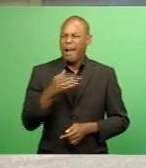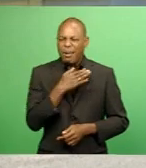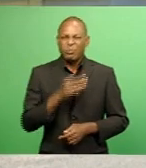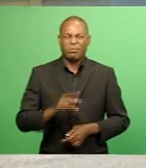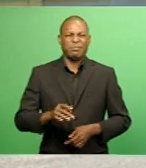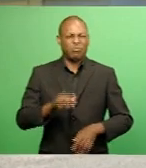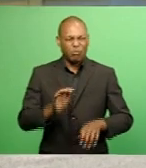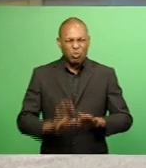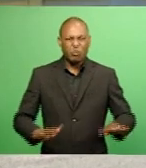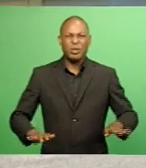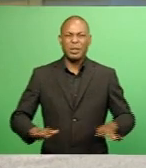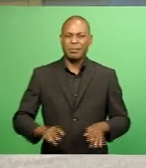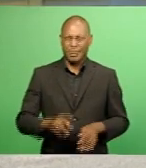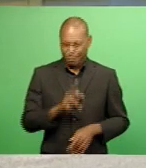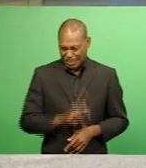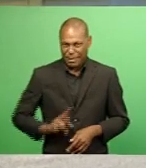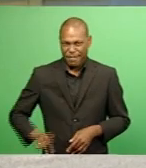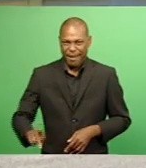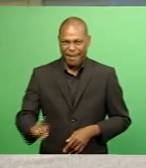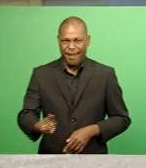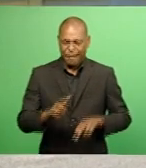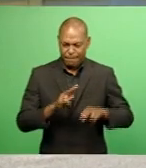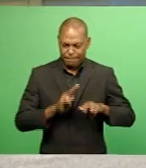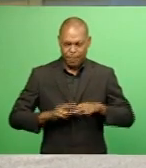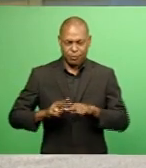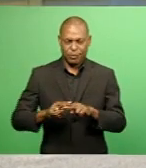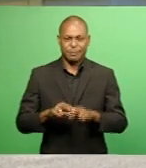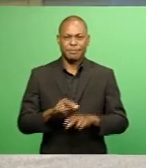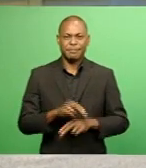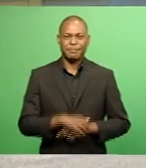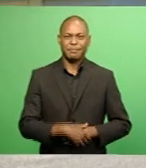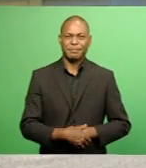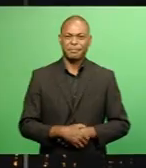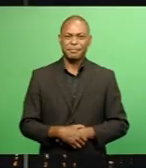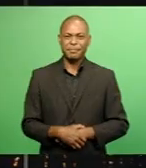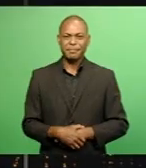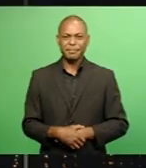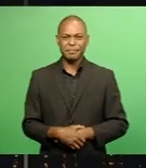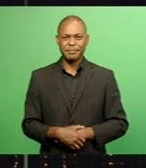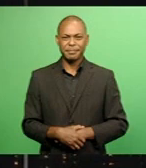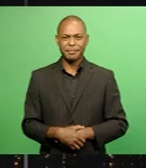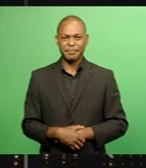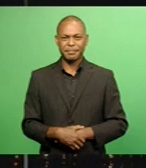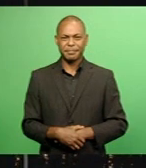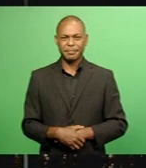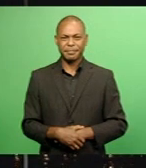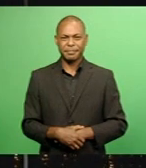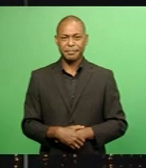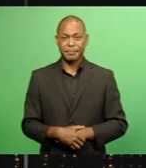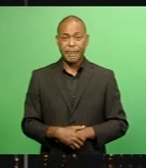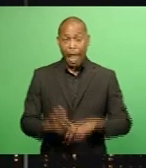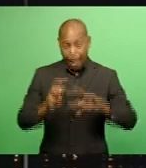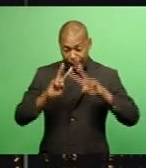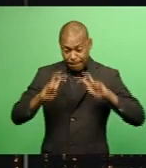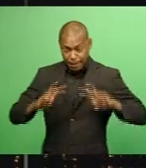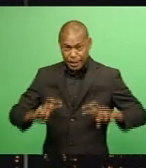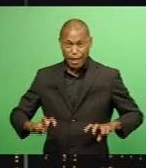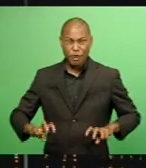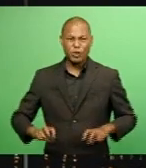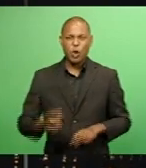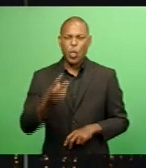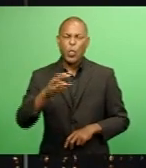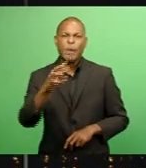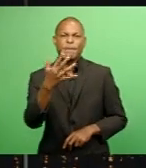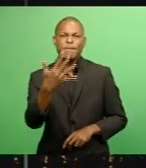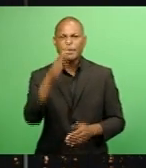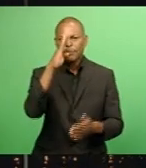across the South Pacific as well. Kelly Vadala, FBC News. Initial investigation on how the